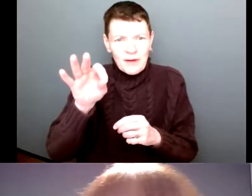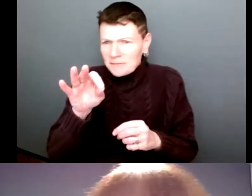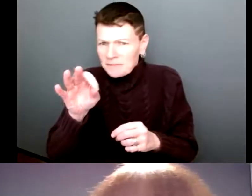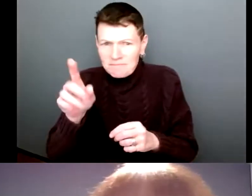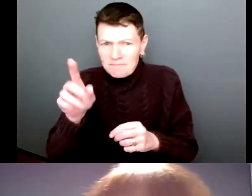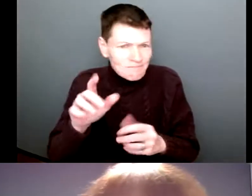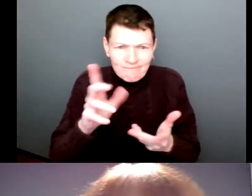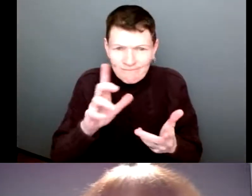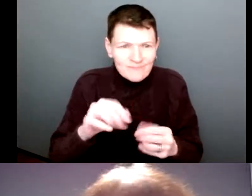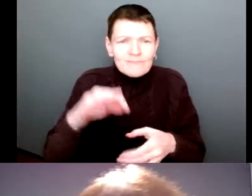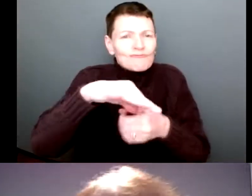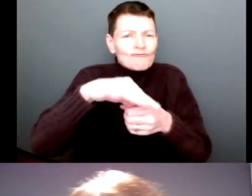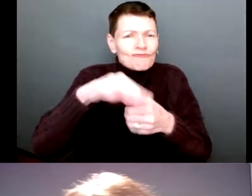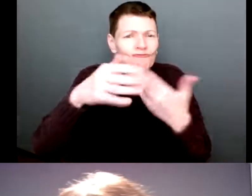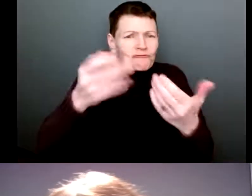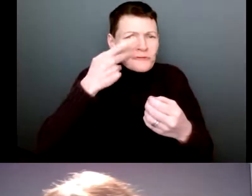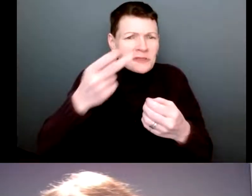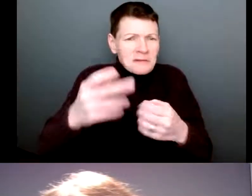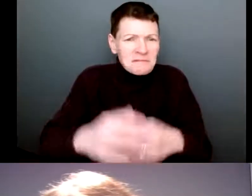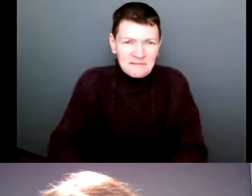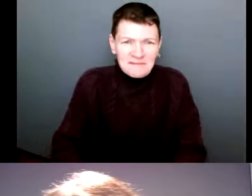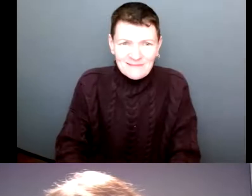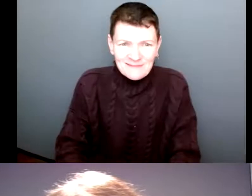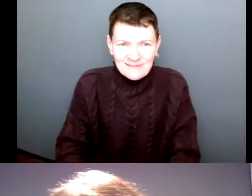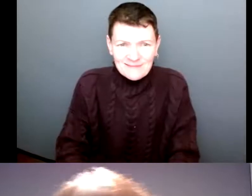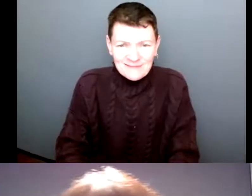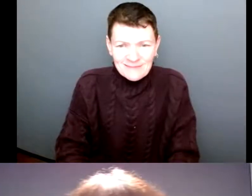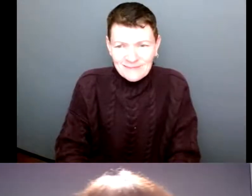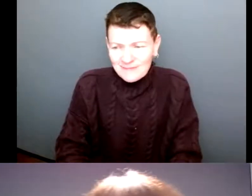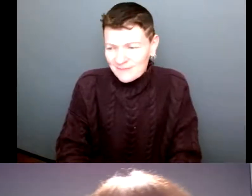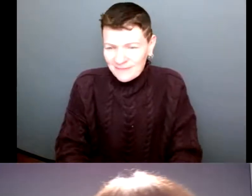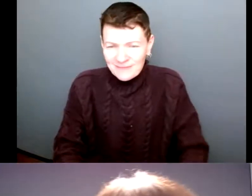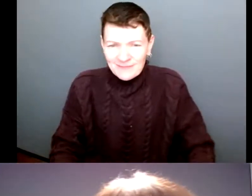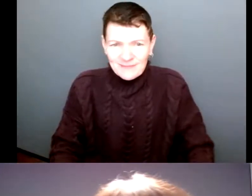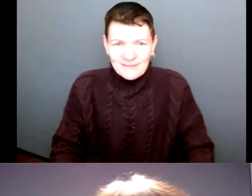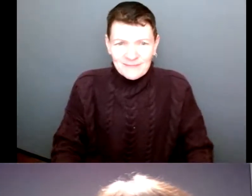up the poll and we will see what it has to say.